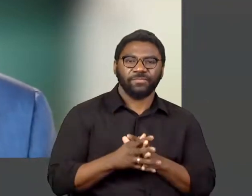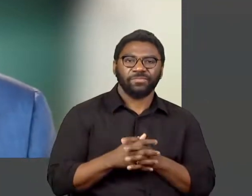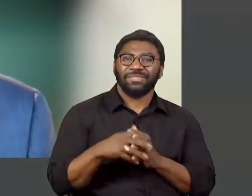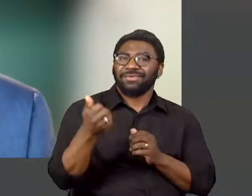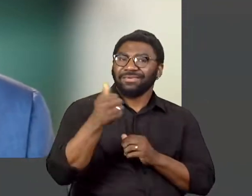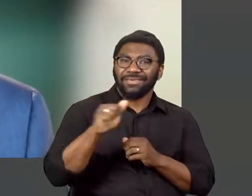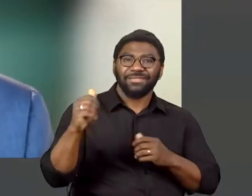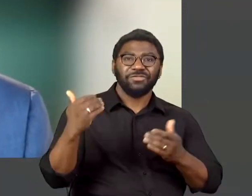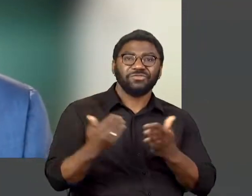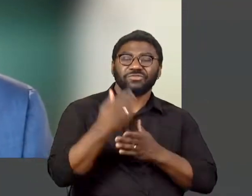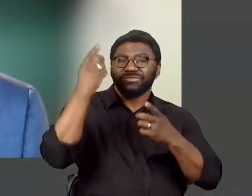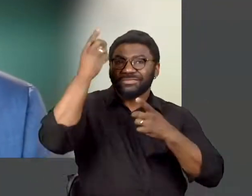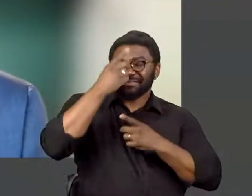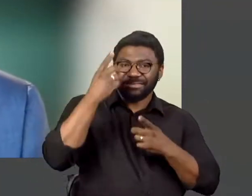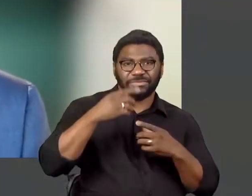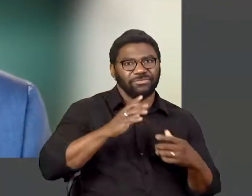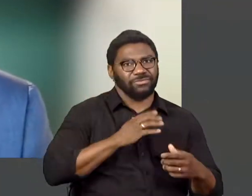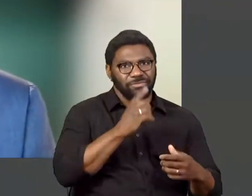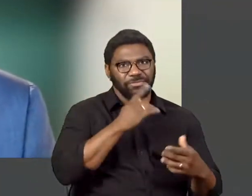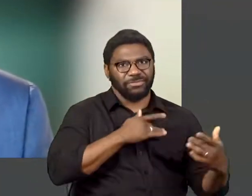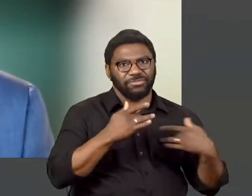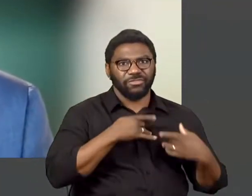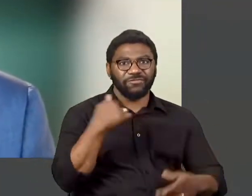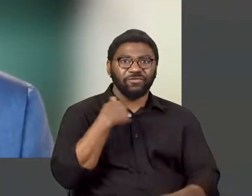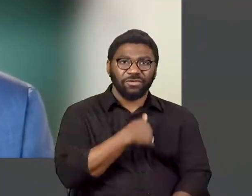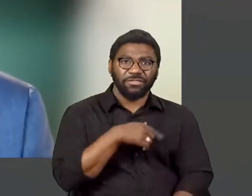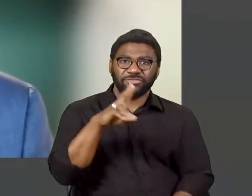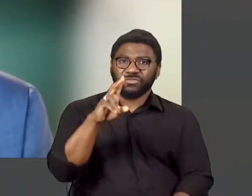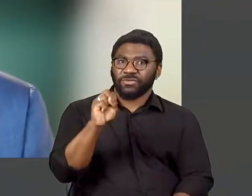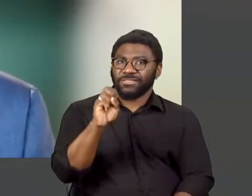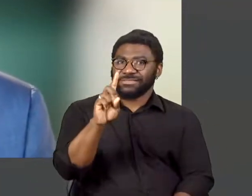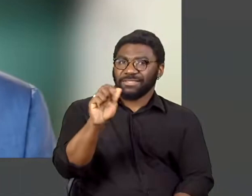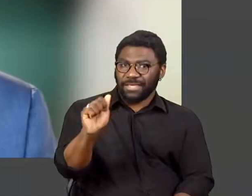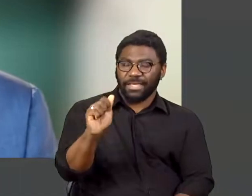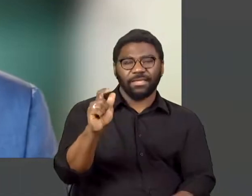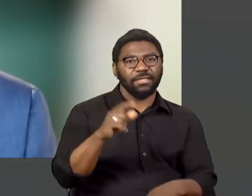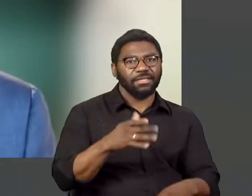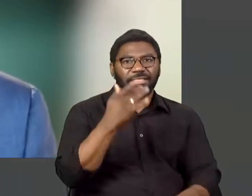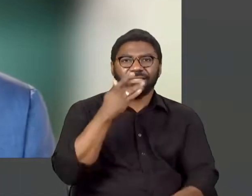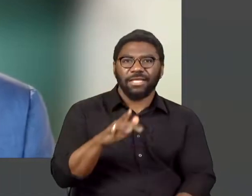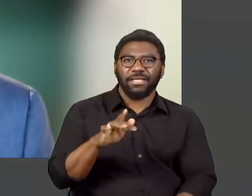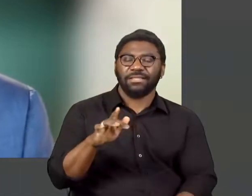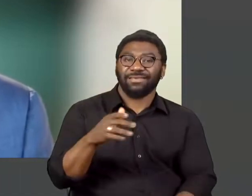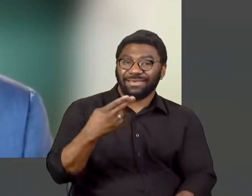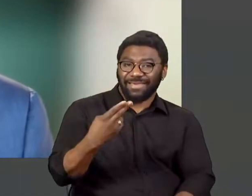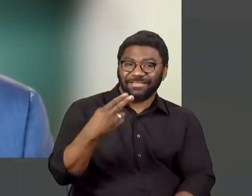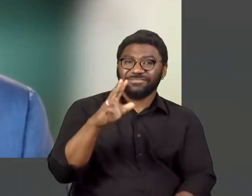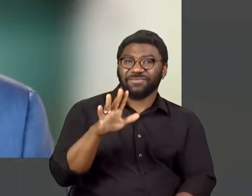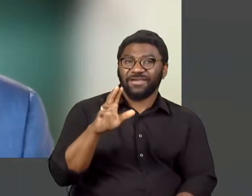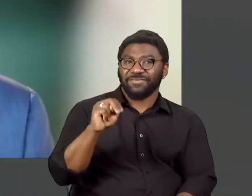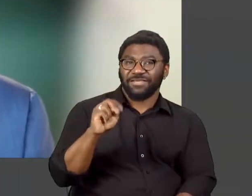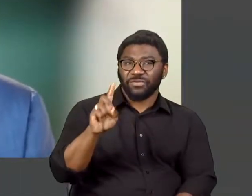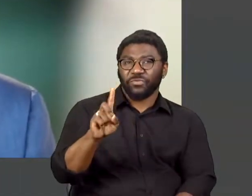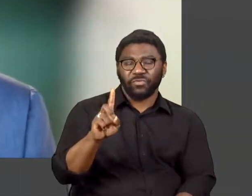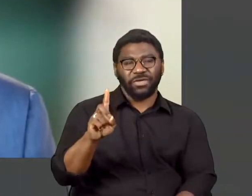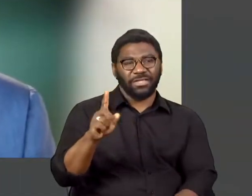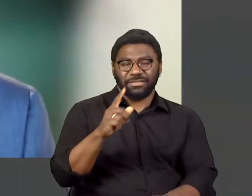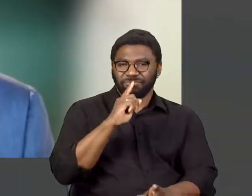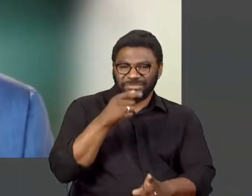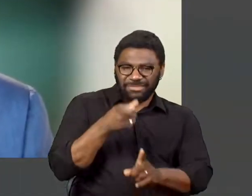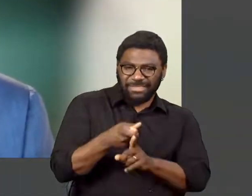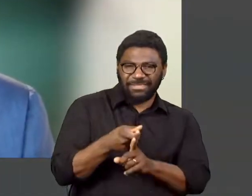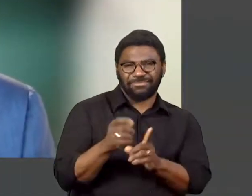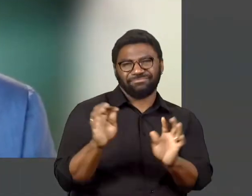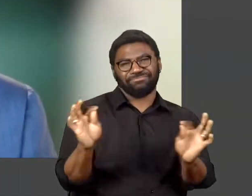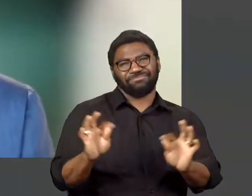of great concern to USDA, it's fortunate that H5N1 in cattle is a relatively mild disease. Cows that